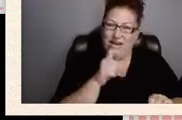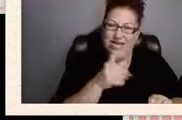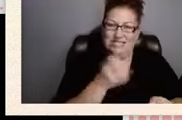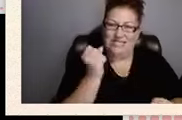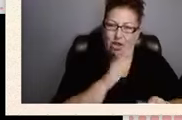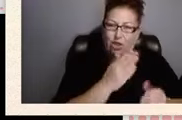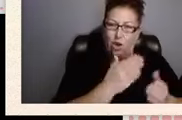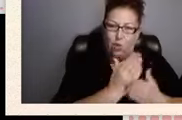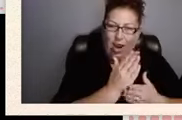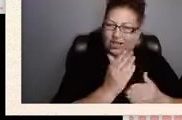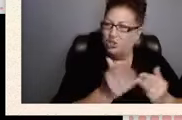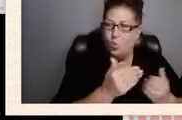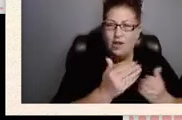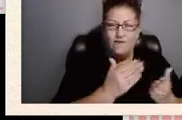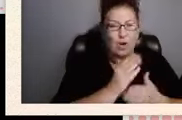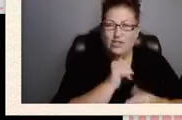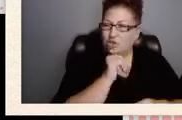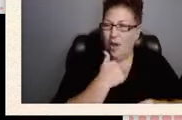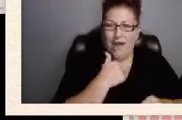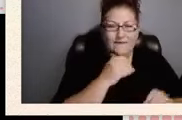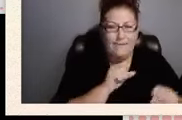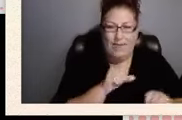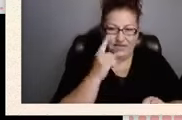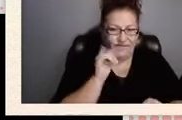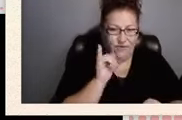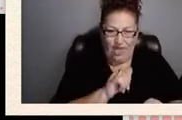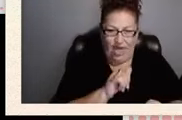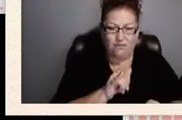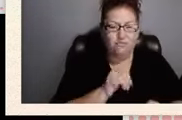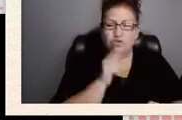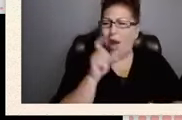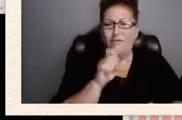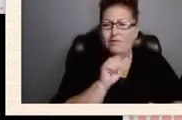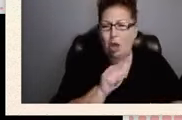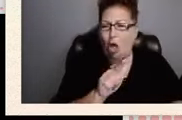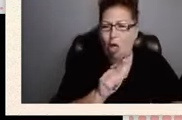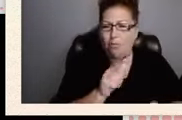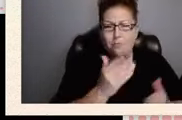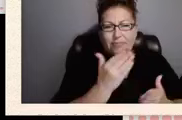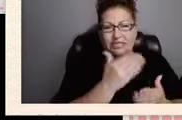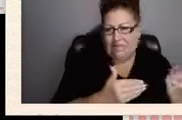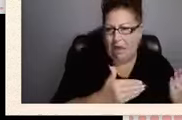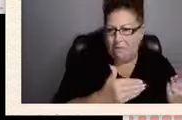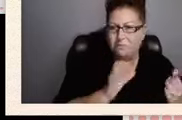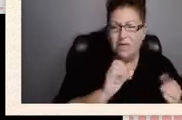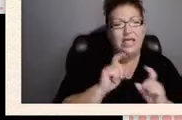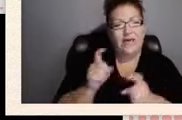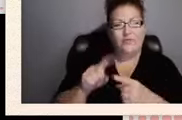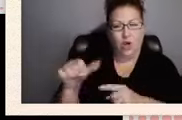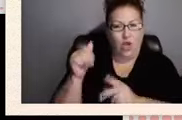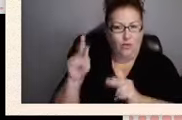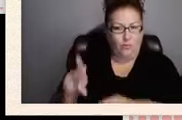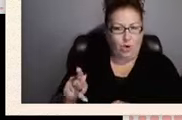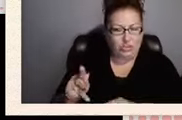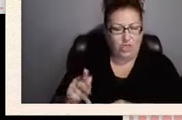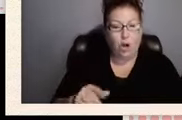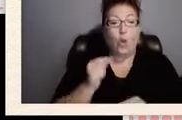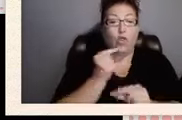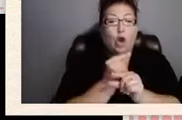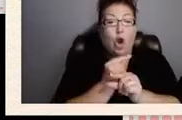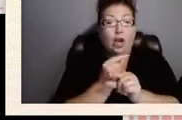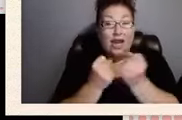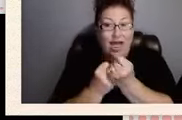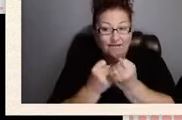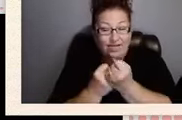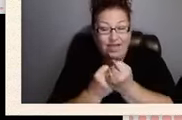rights they don't have capacity for, doesn't have to be all of them, give them to someone else. With guardian advocate, the analysis is, does